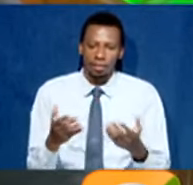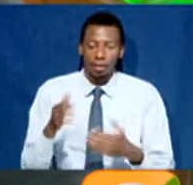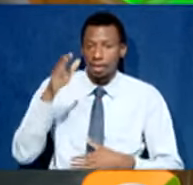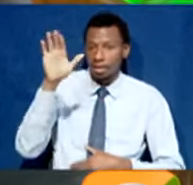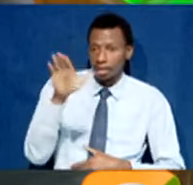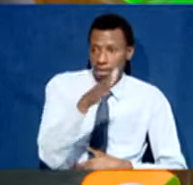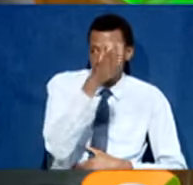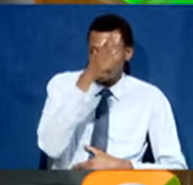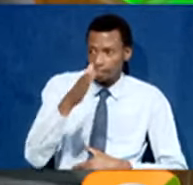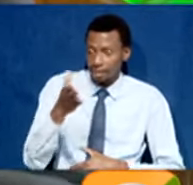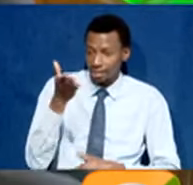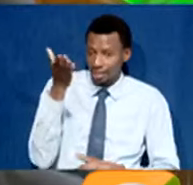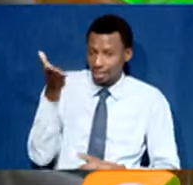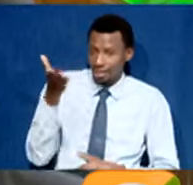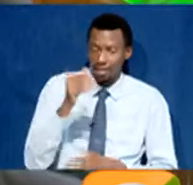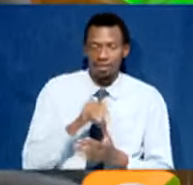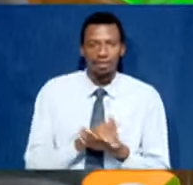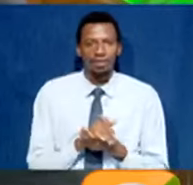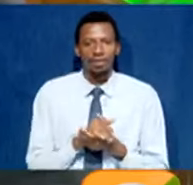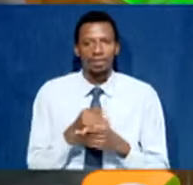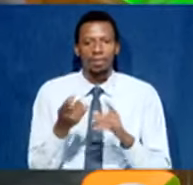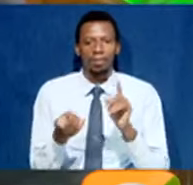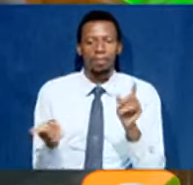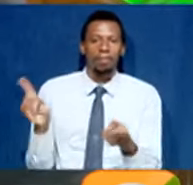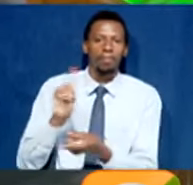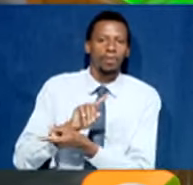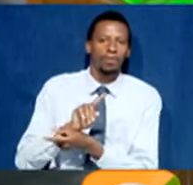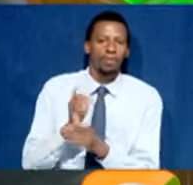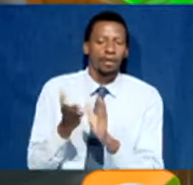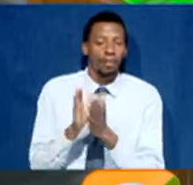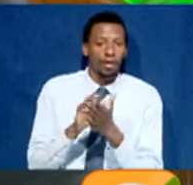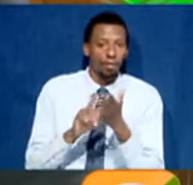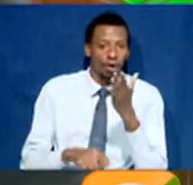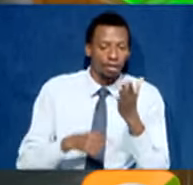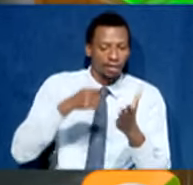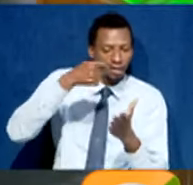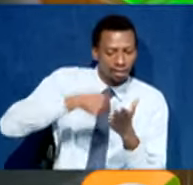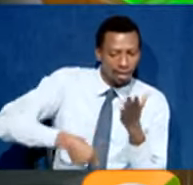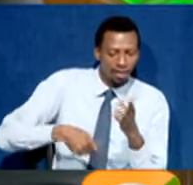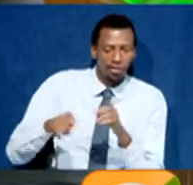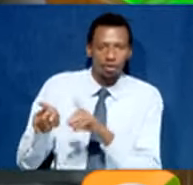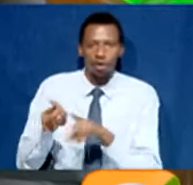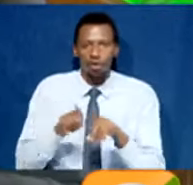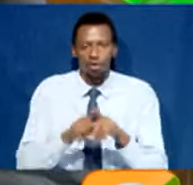Parliament, it turned into a levy and a tax.